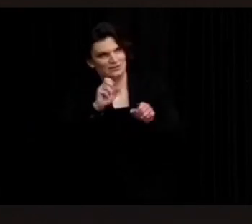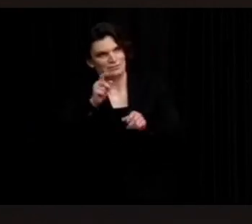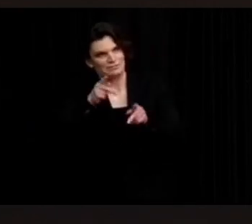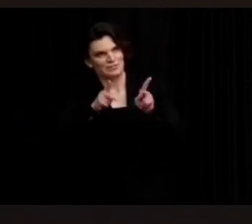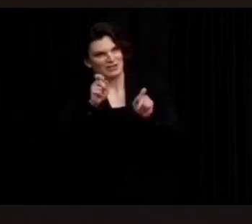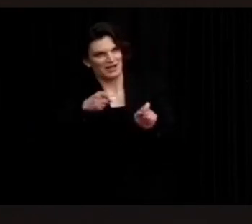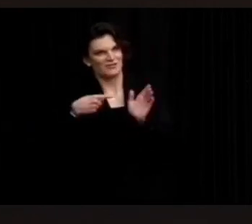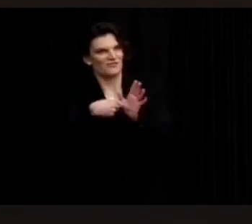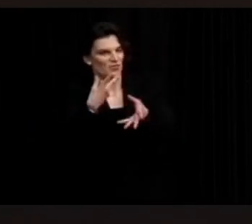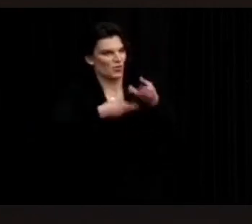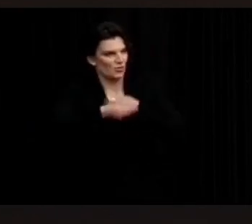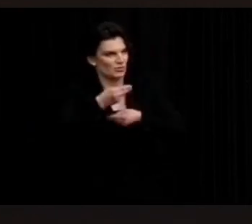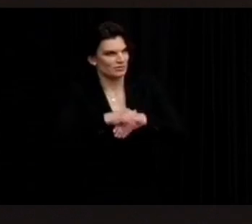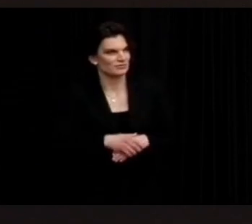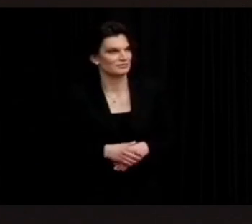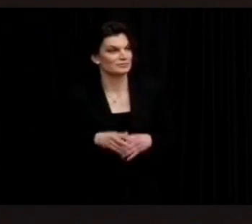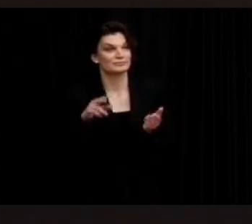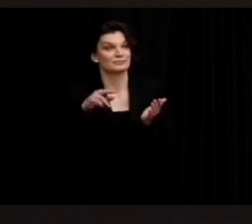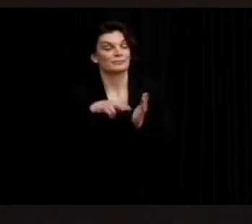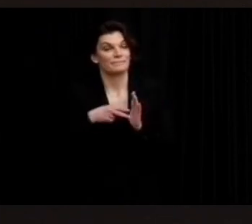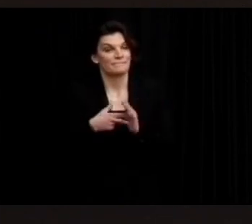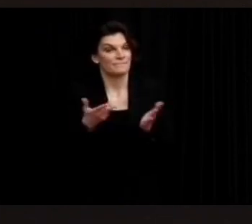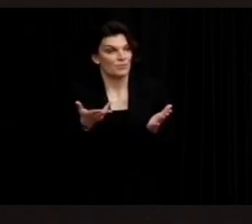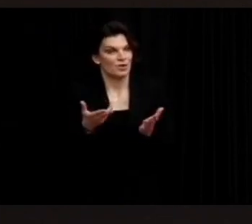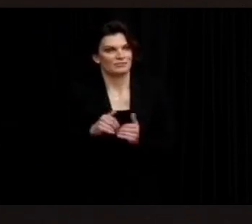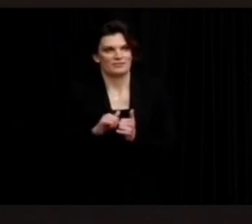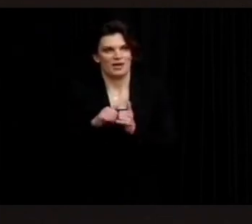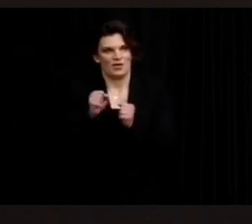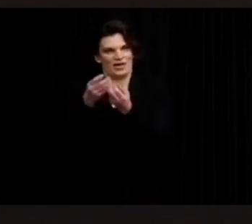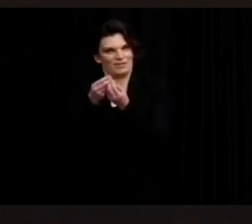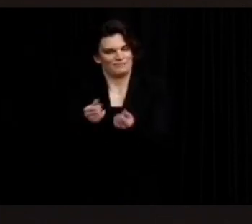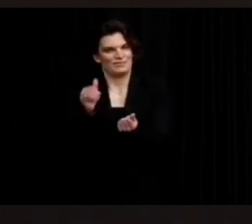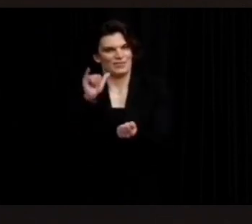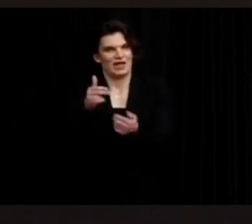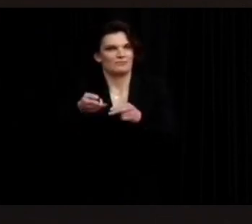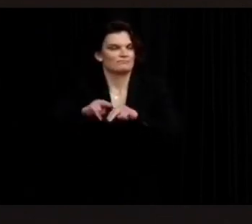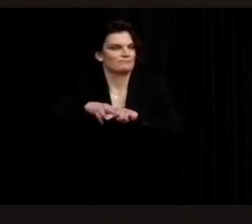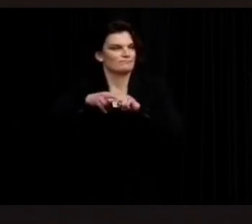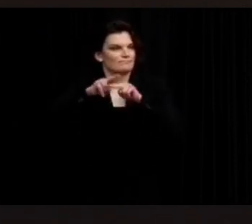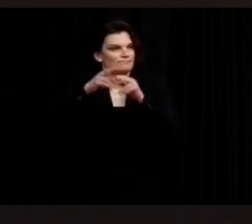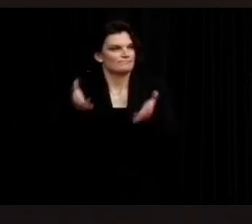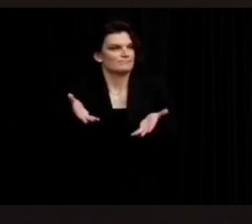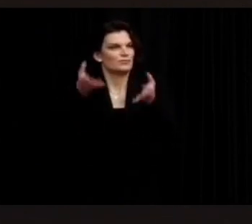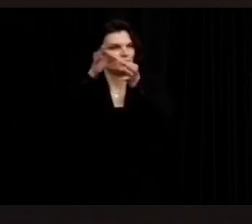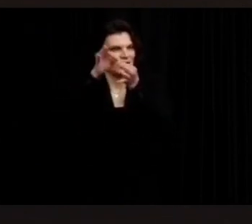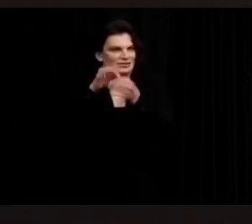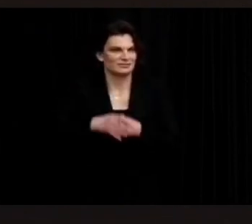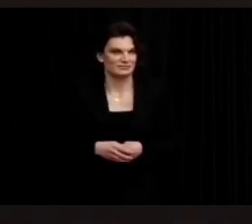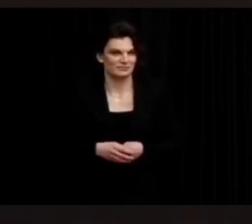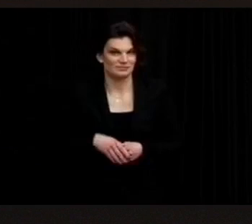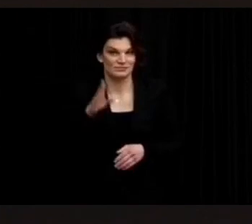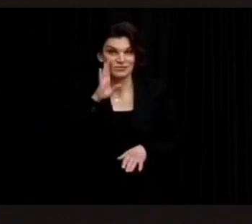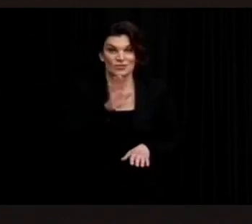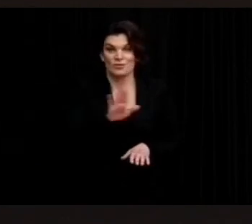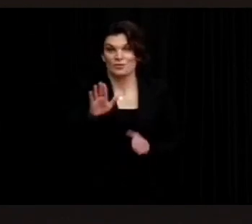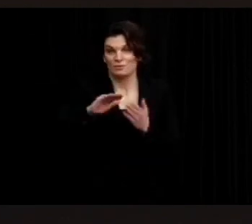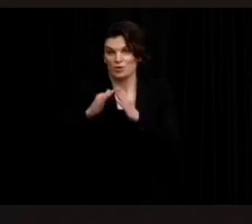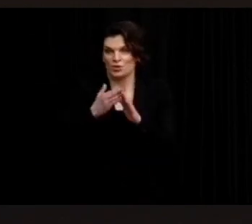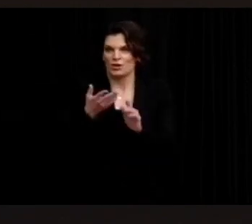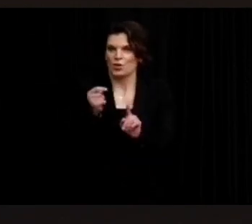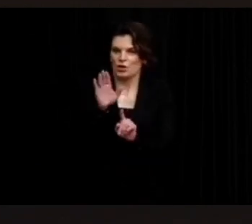live. That means having tools to address it. Every community is different. Every community has different needs